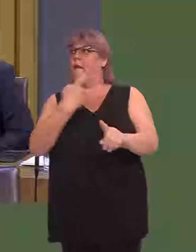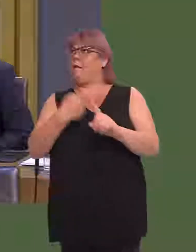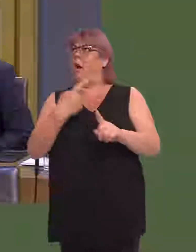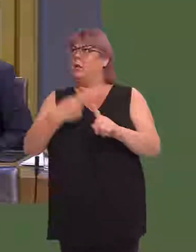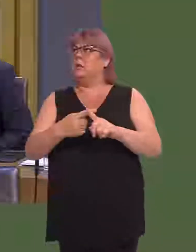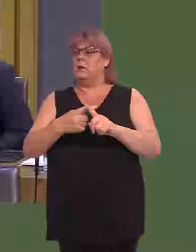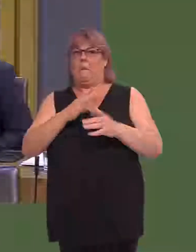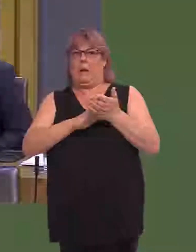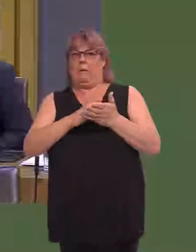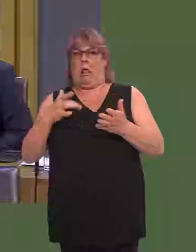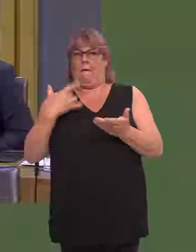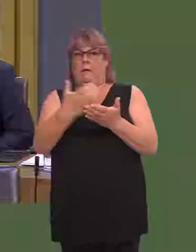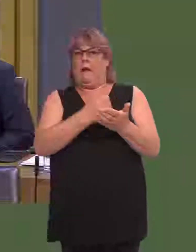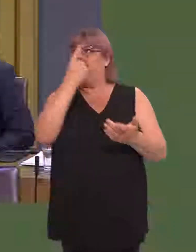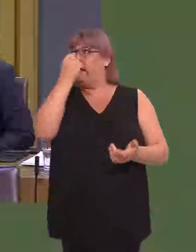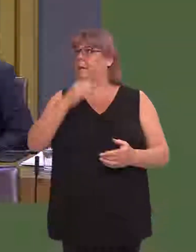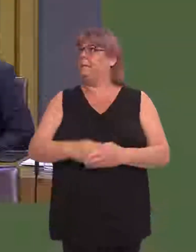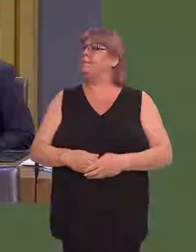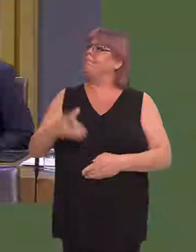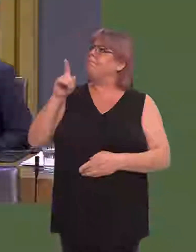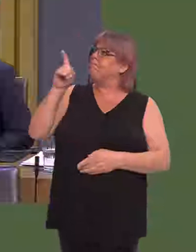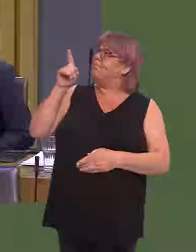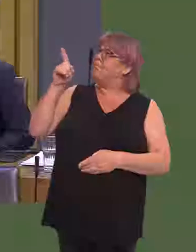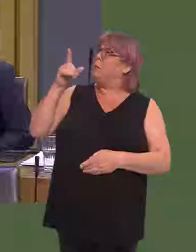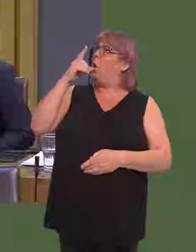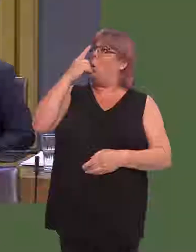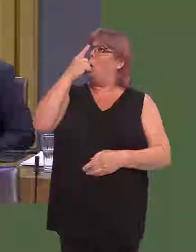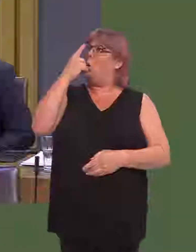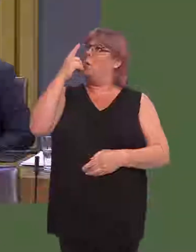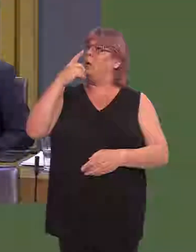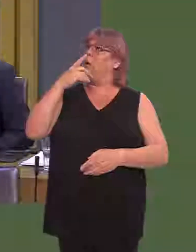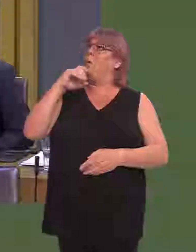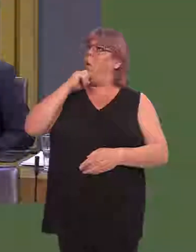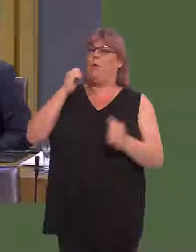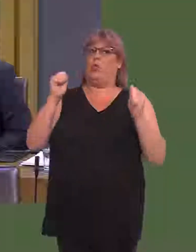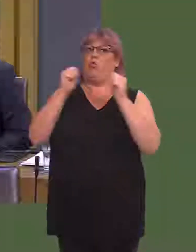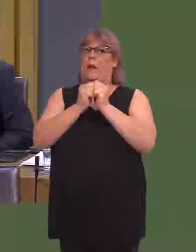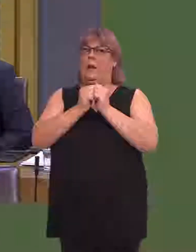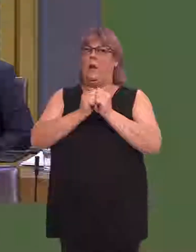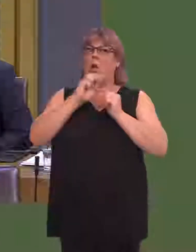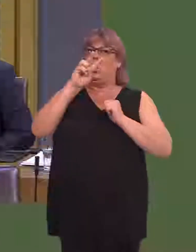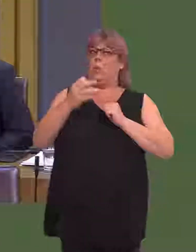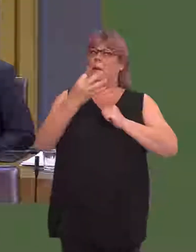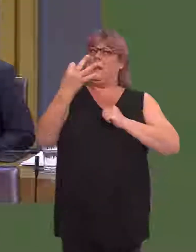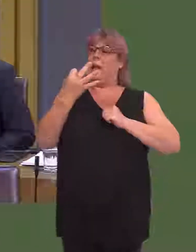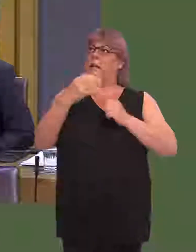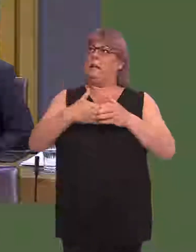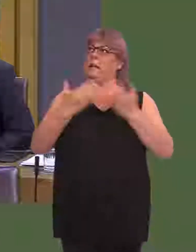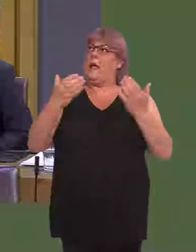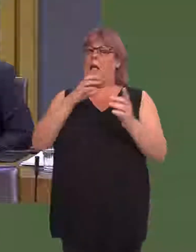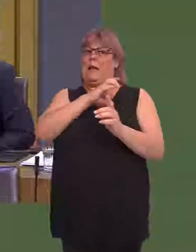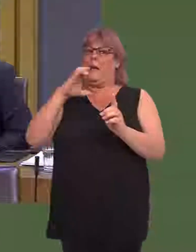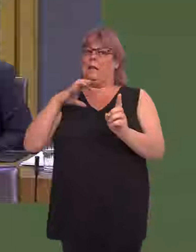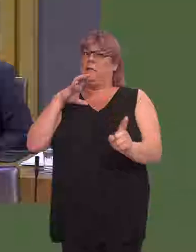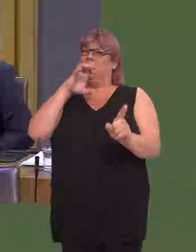Minister, you can save lives. Will you commit to setting and sticking to a 28-day cancer